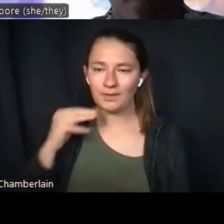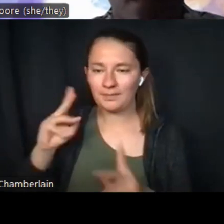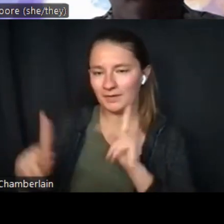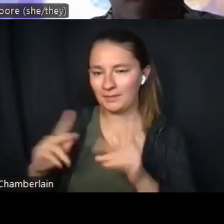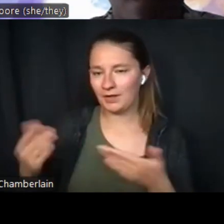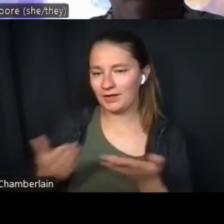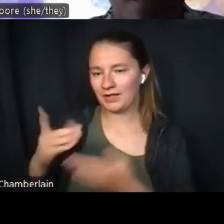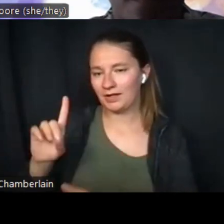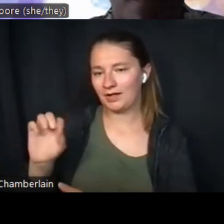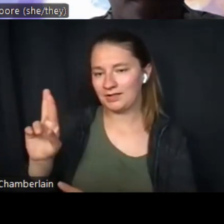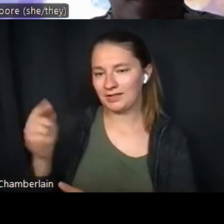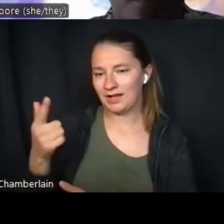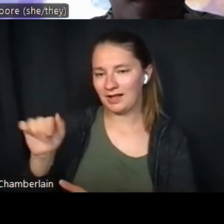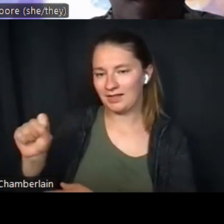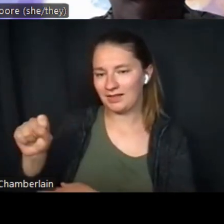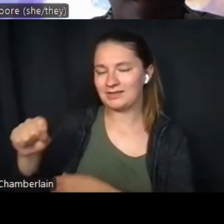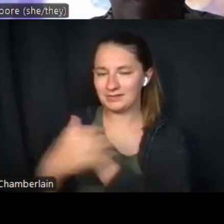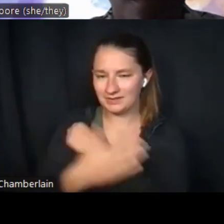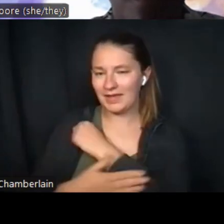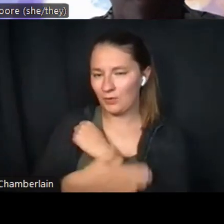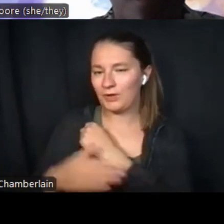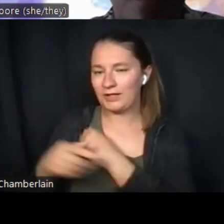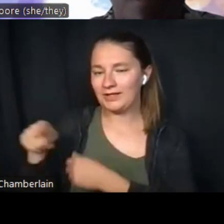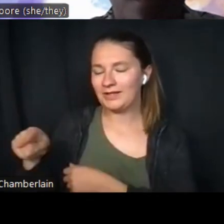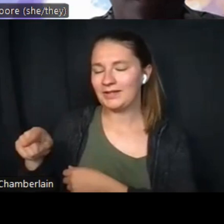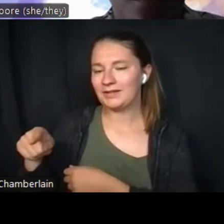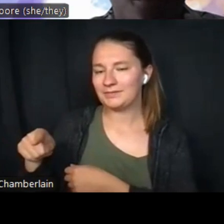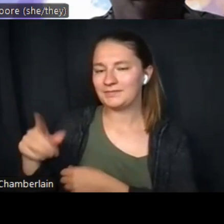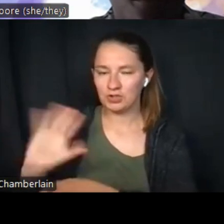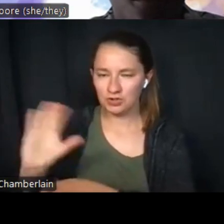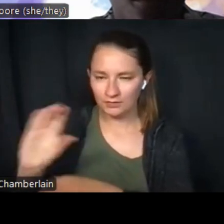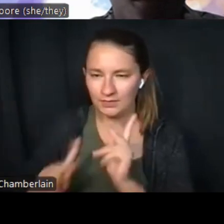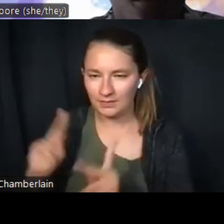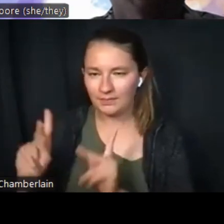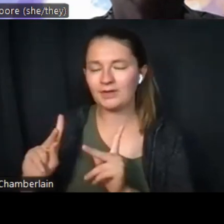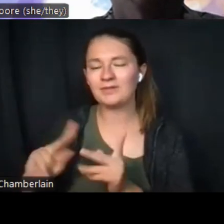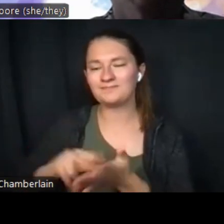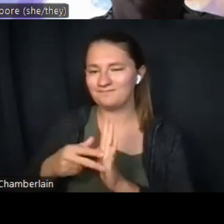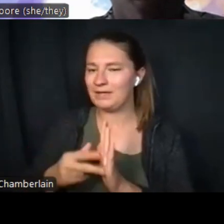lot of conservatives. It required me to come out a lot later in